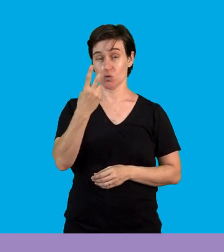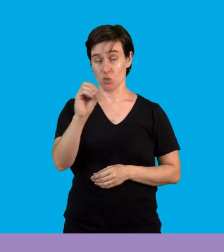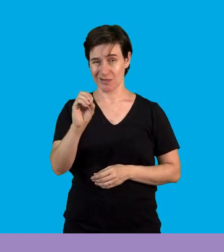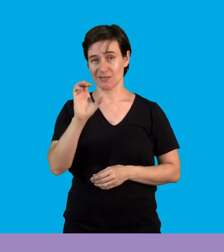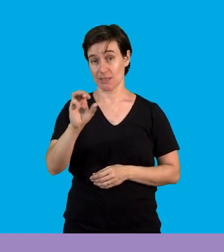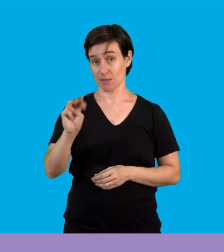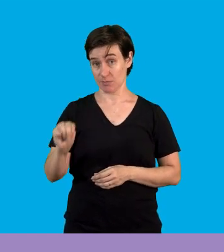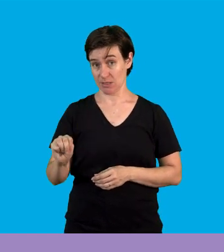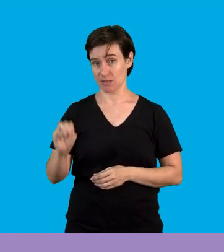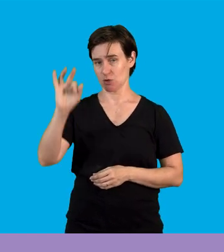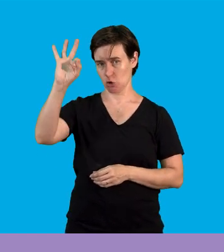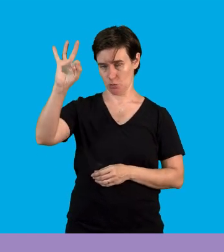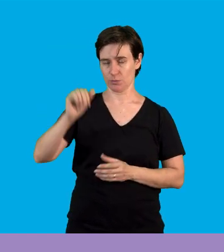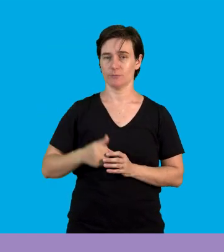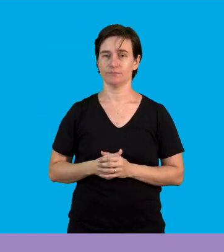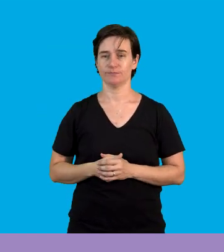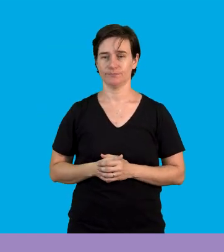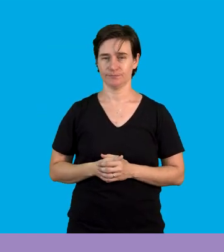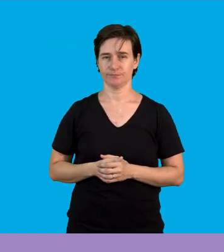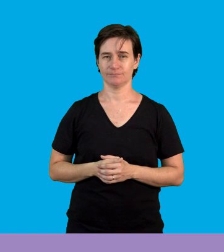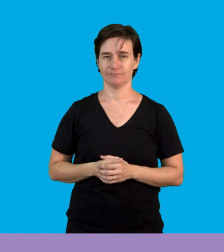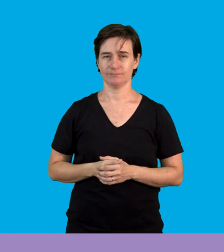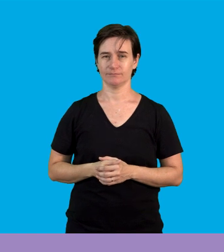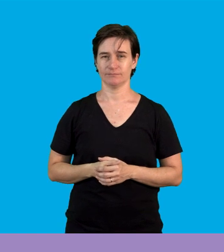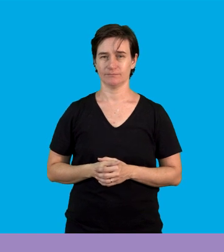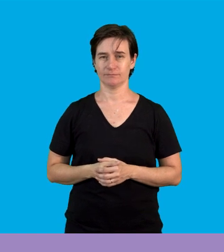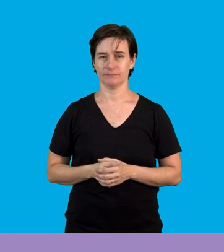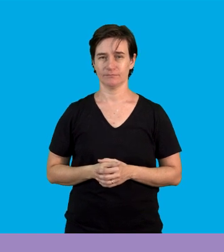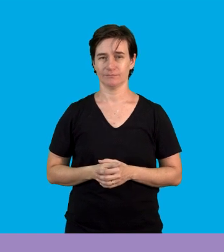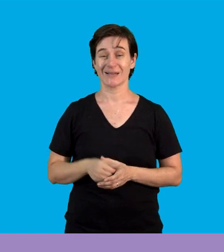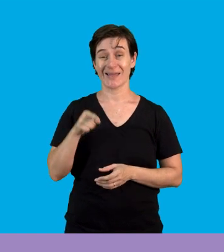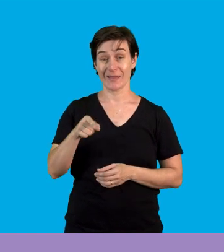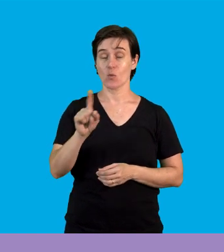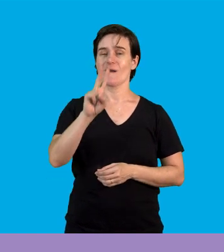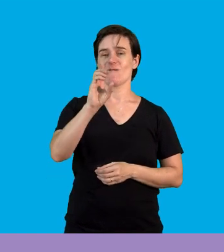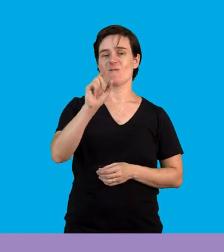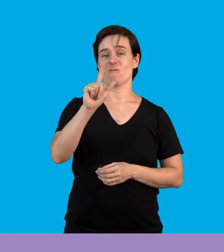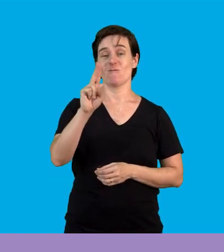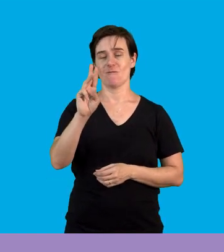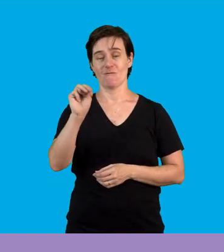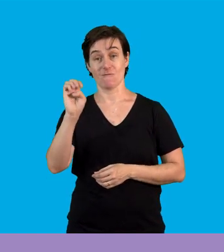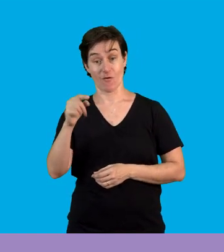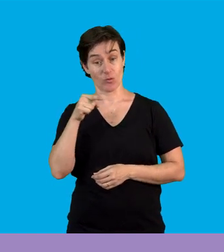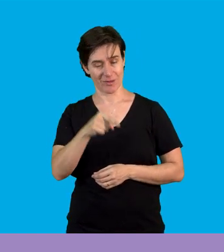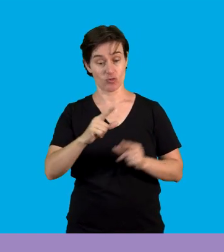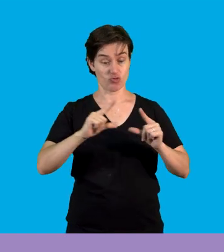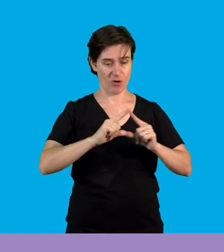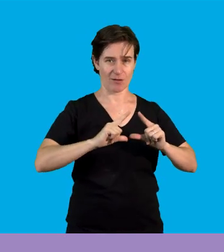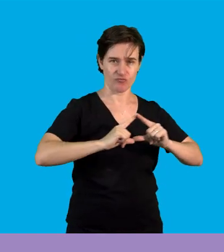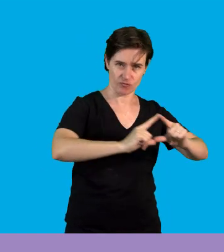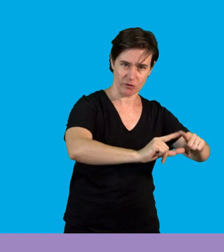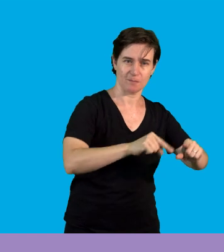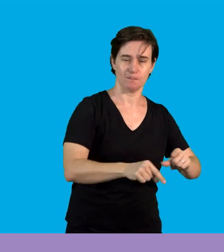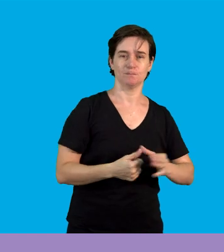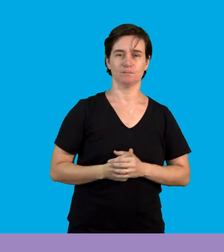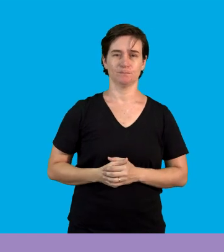120 centimeters cubed, and that is the volume of this triangular